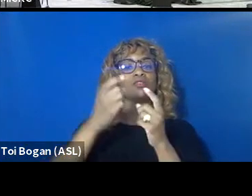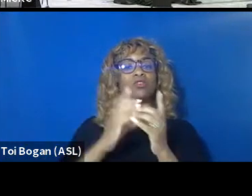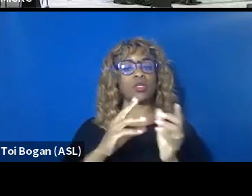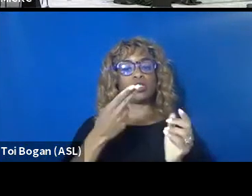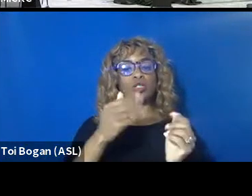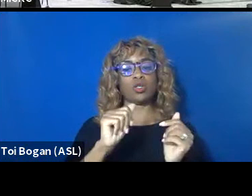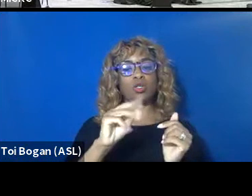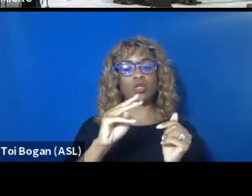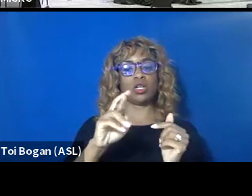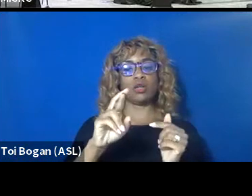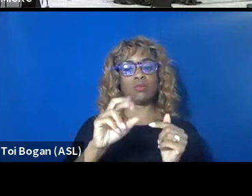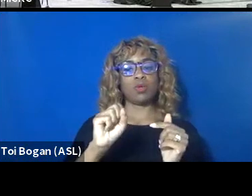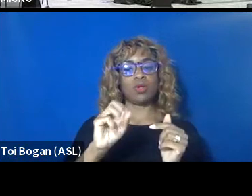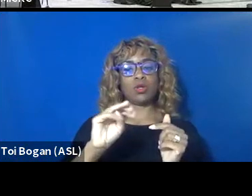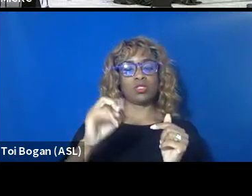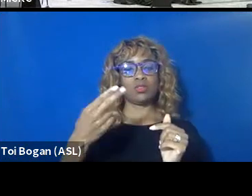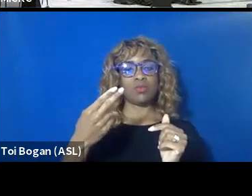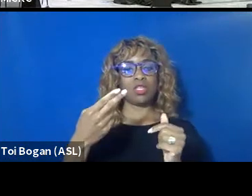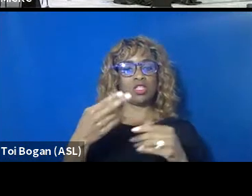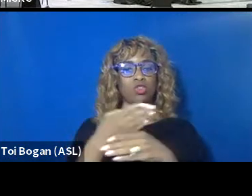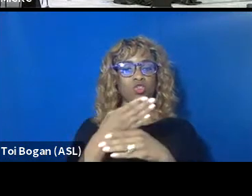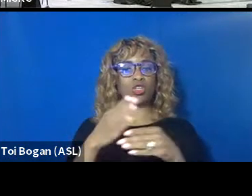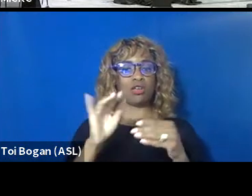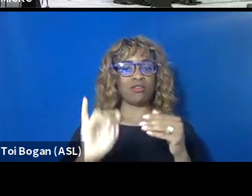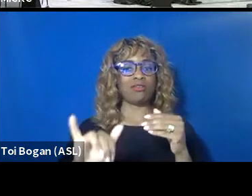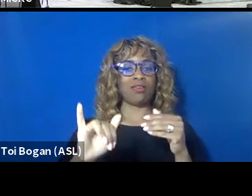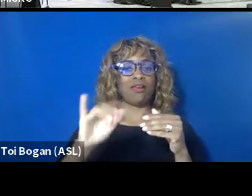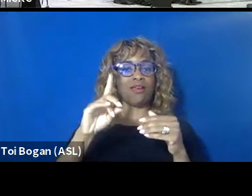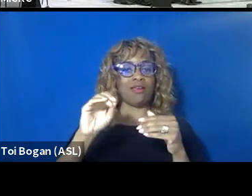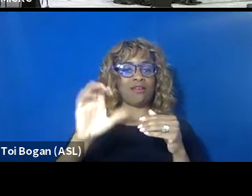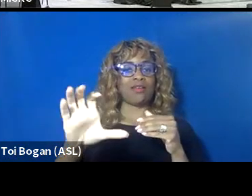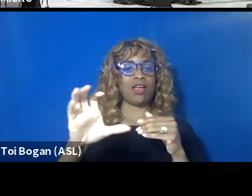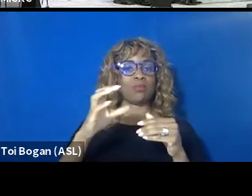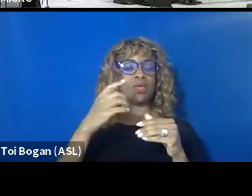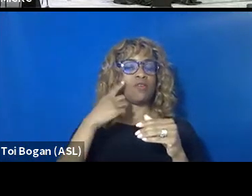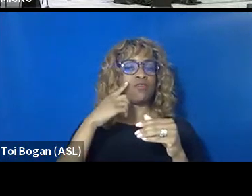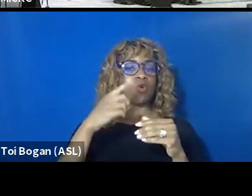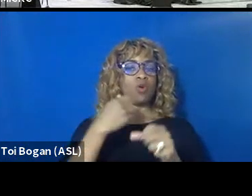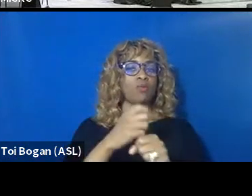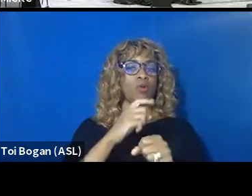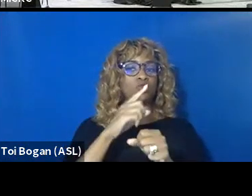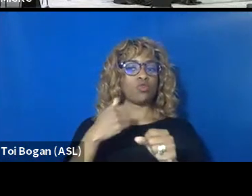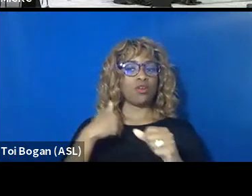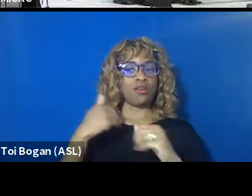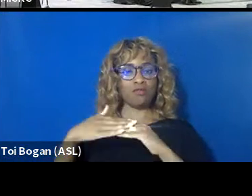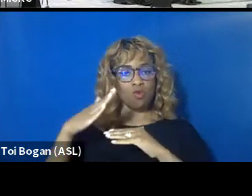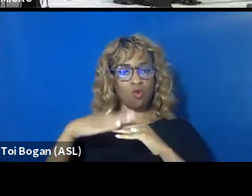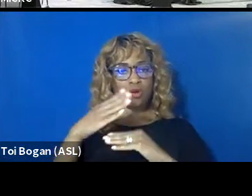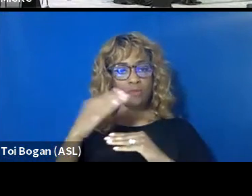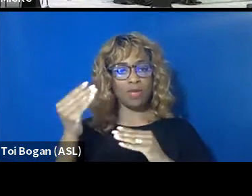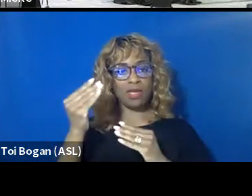Hammersmith to share the document assuring quorums and notification of absence.